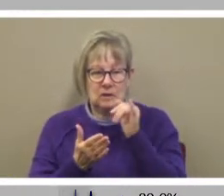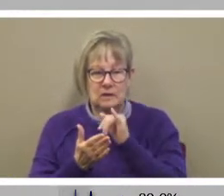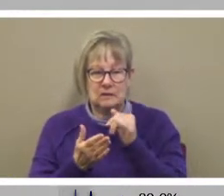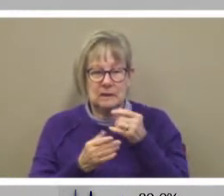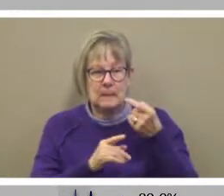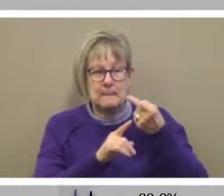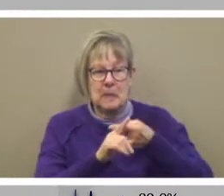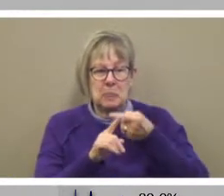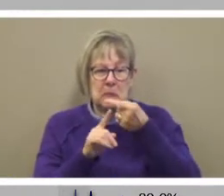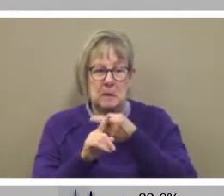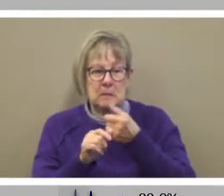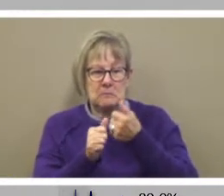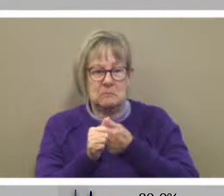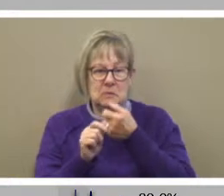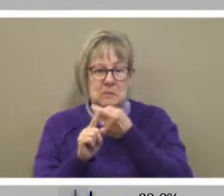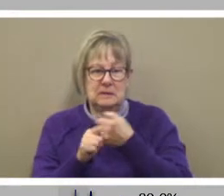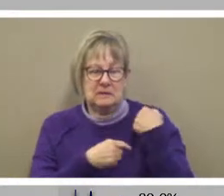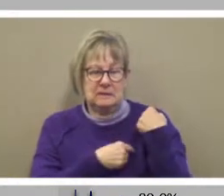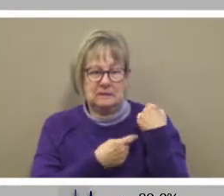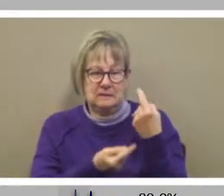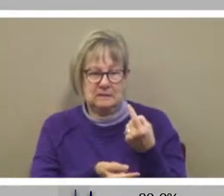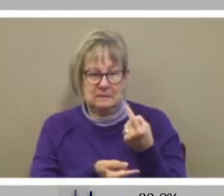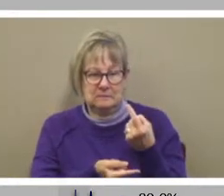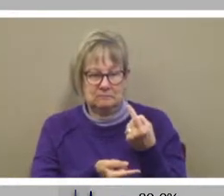month-to-month basis for the past,